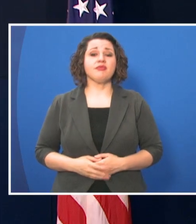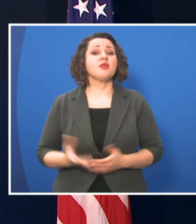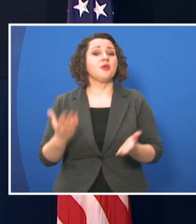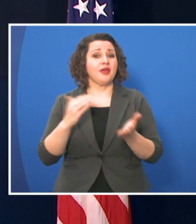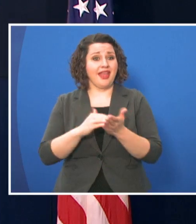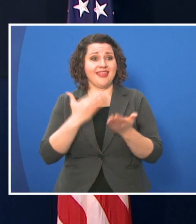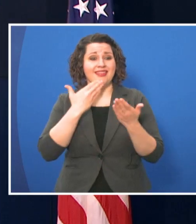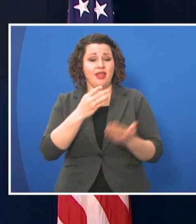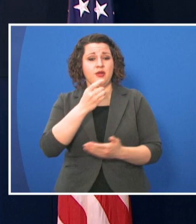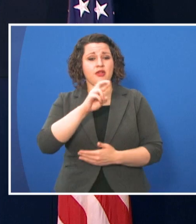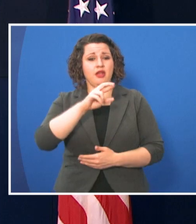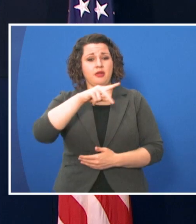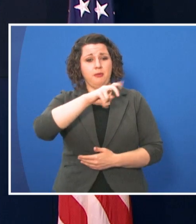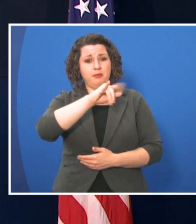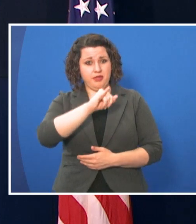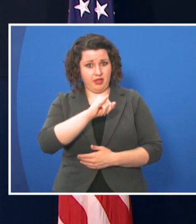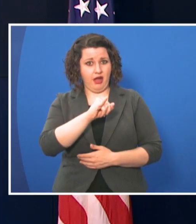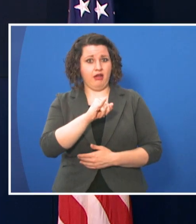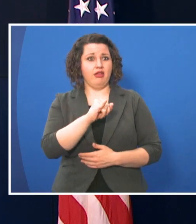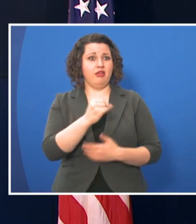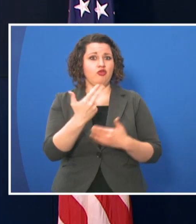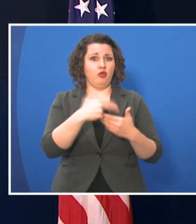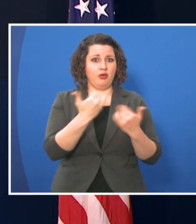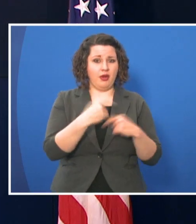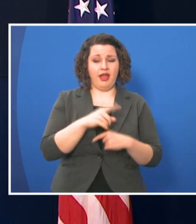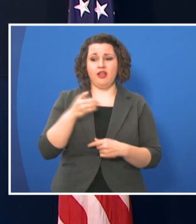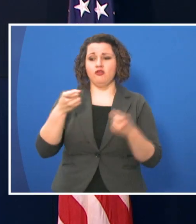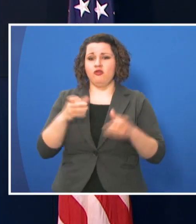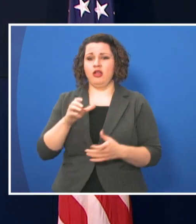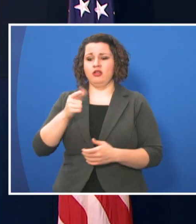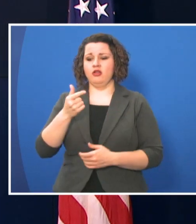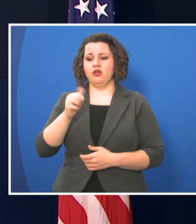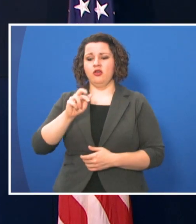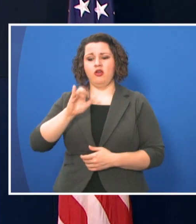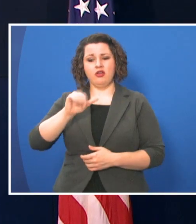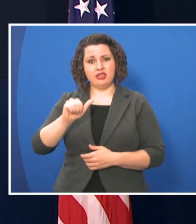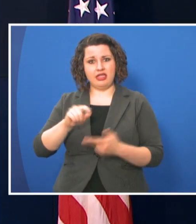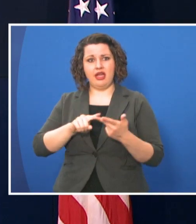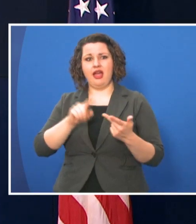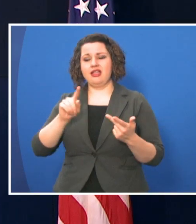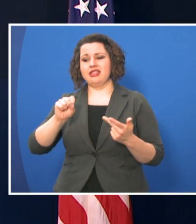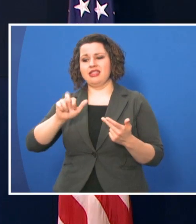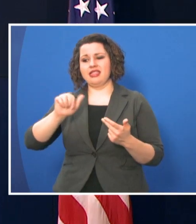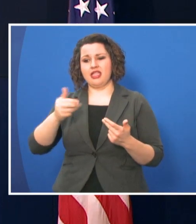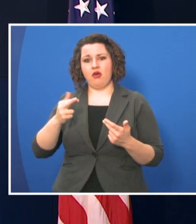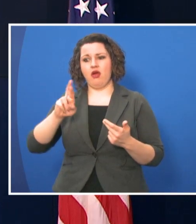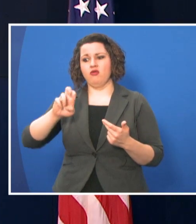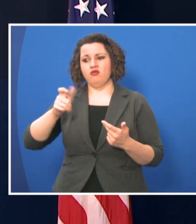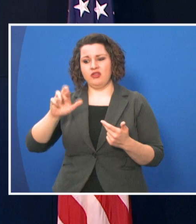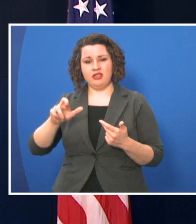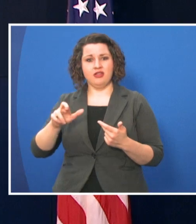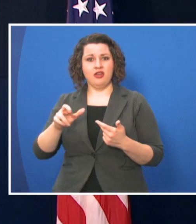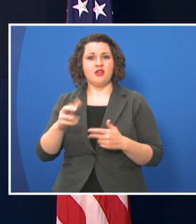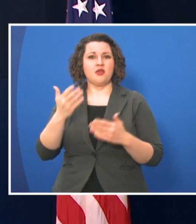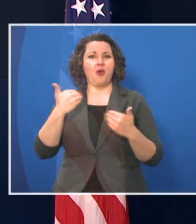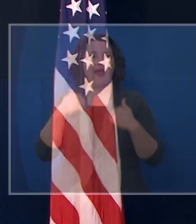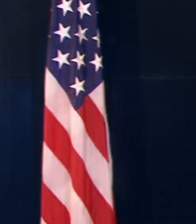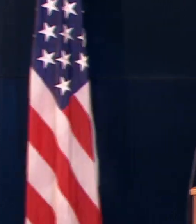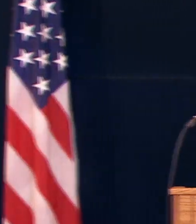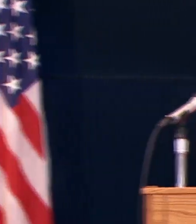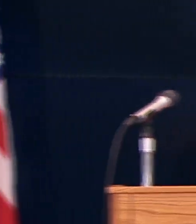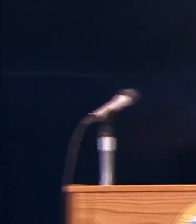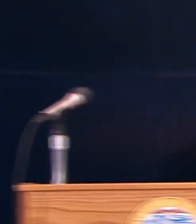Dr. Padati for joining us today, Director Garcia and Sarah Reister from the Department of Public Health. So have a great day. Thank you.